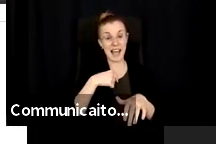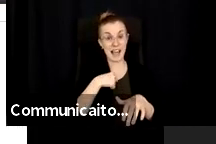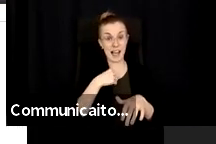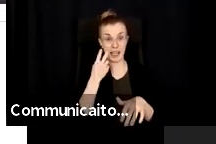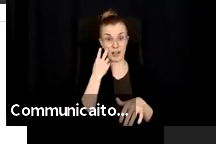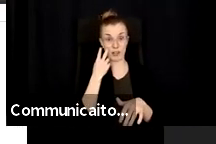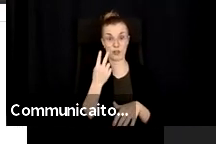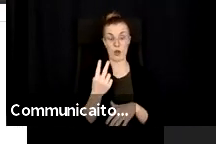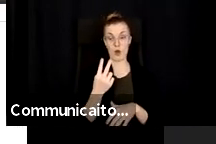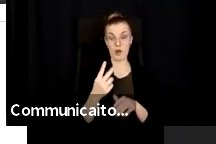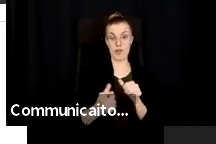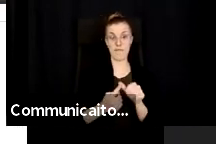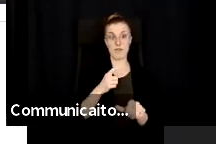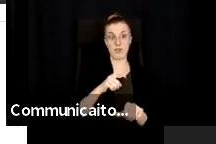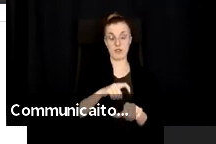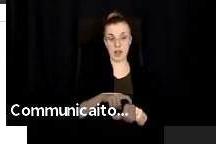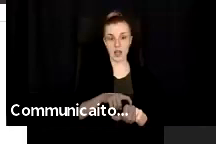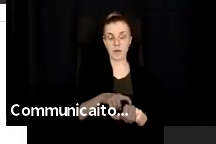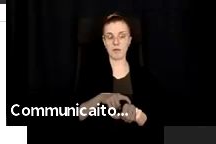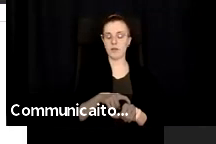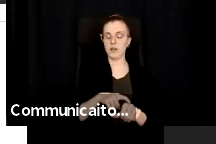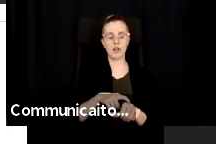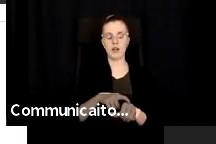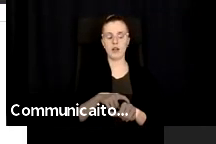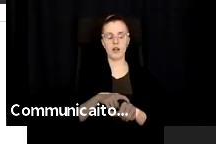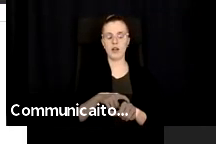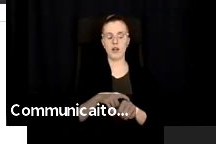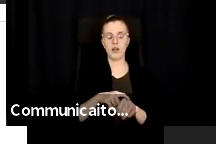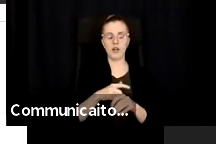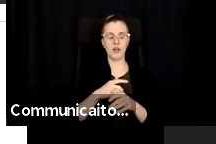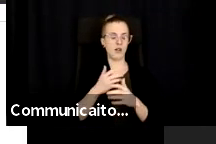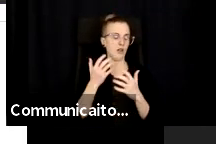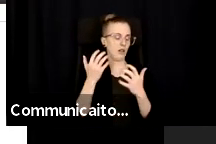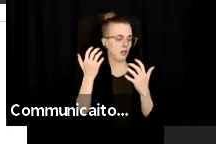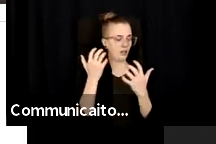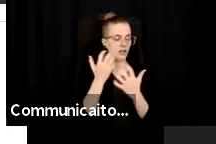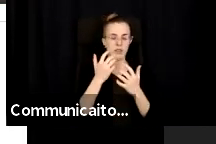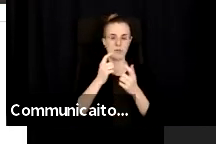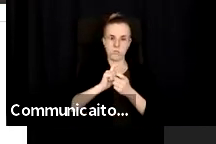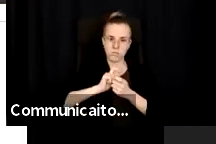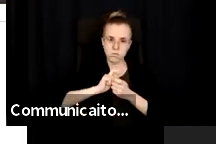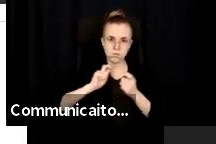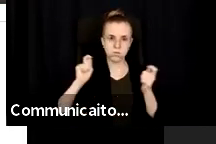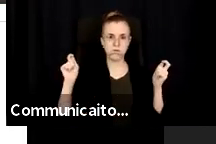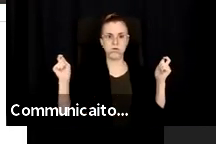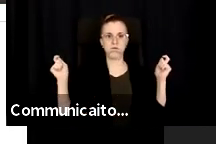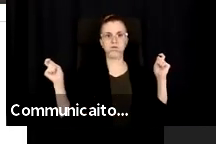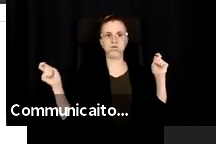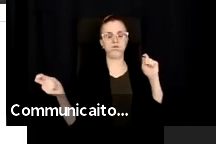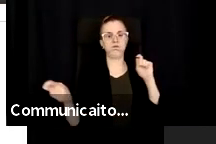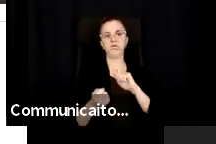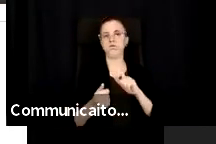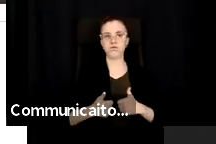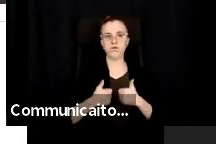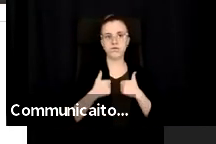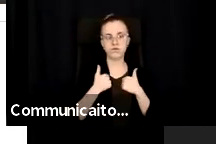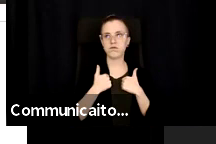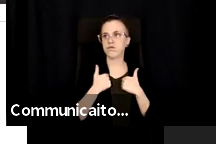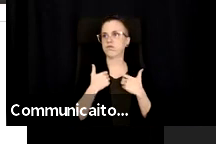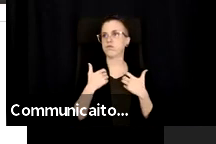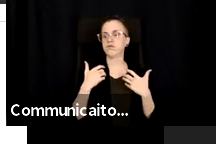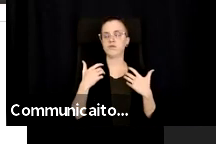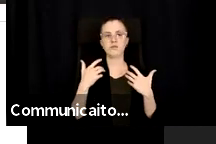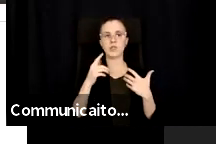time, I was just completely turned around. It empowered me like nothing else ever had. And